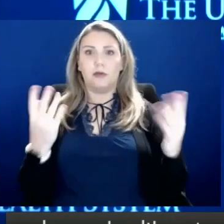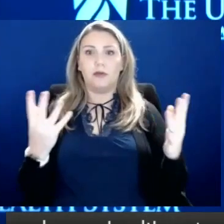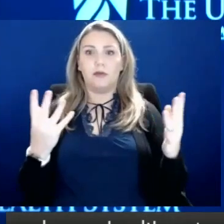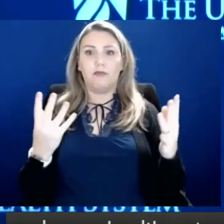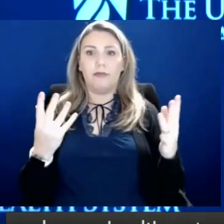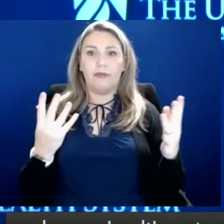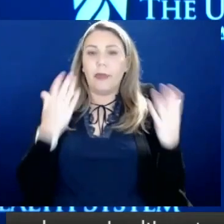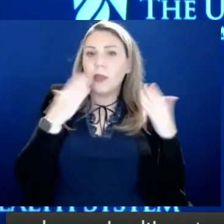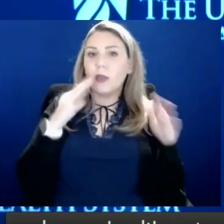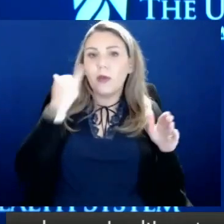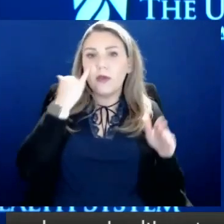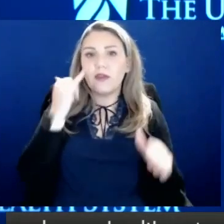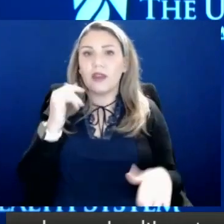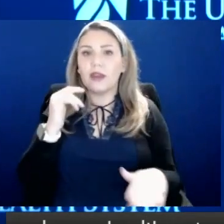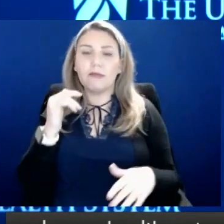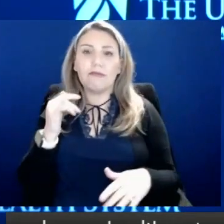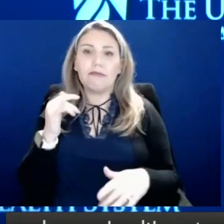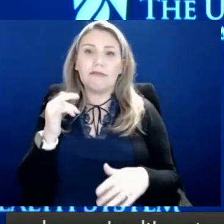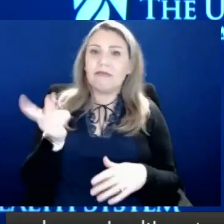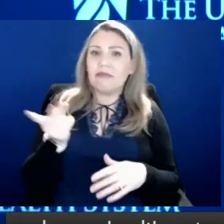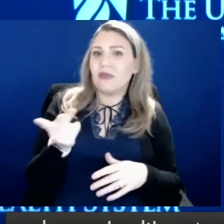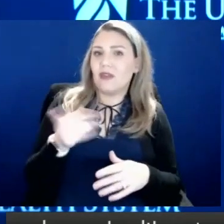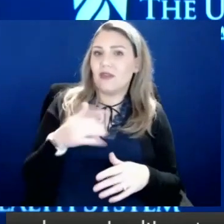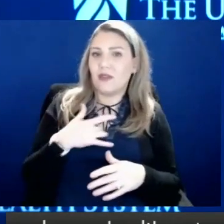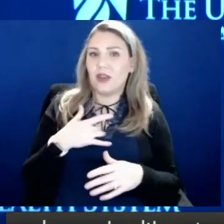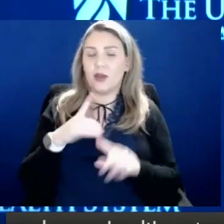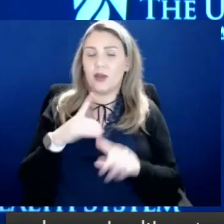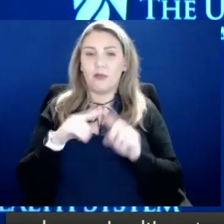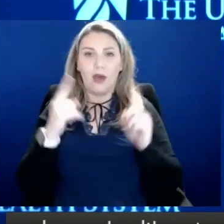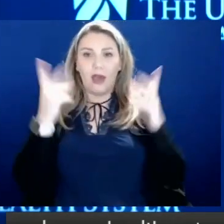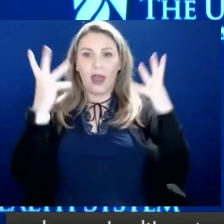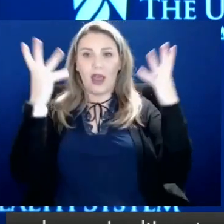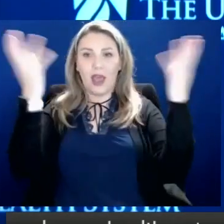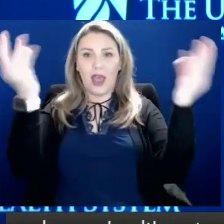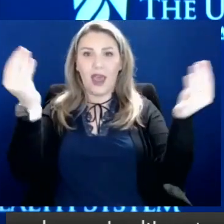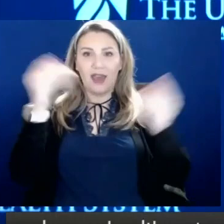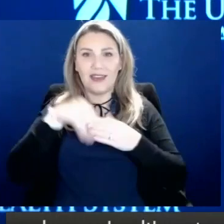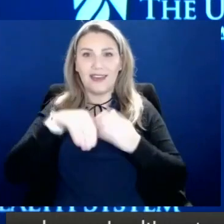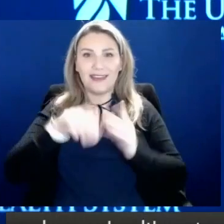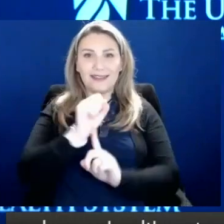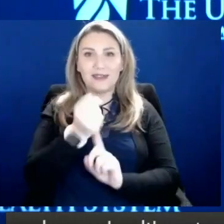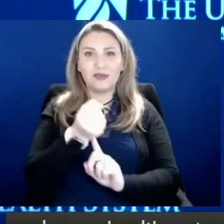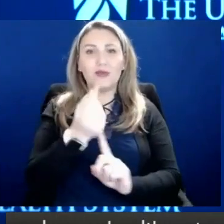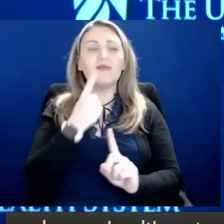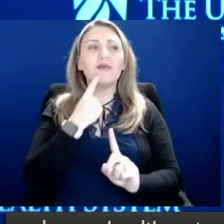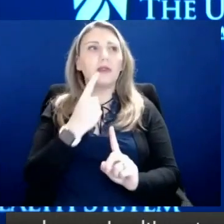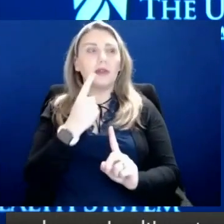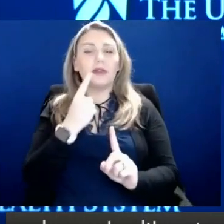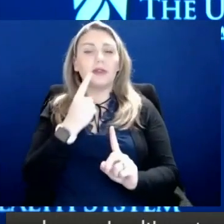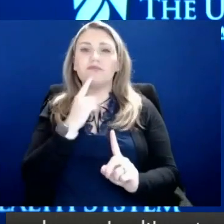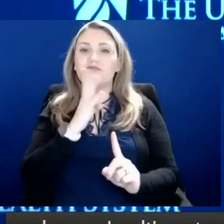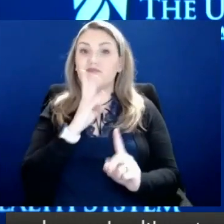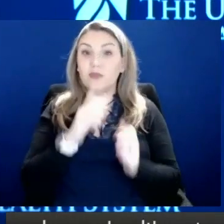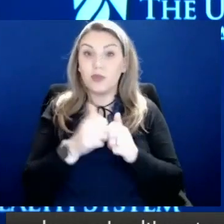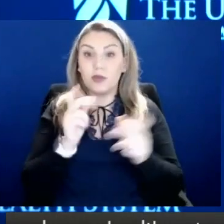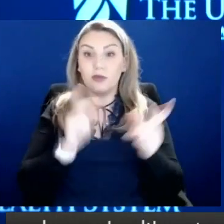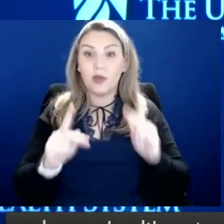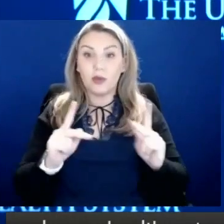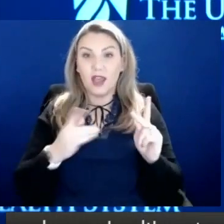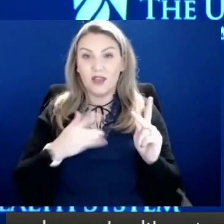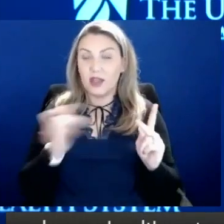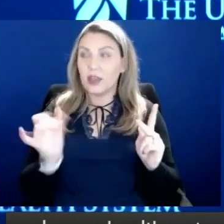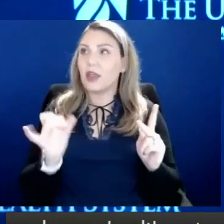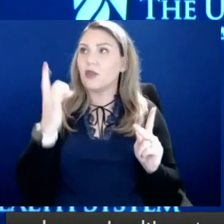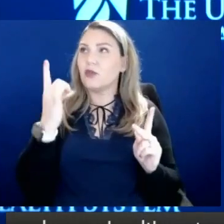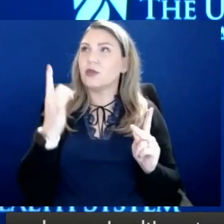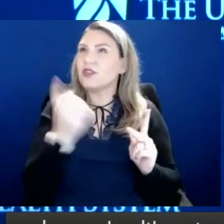and Stephanie feel like this when you're out in a situation and you're talking to people. I feel like there was a time the first few weeks where I was